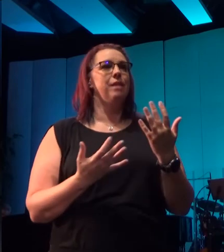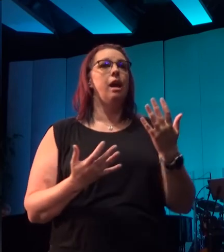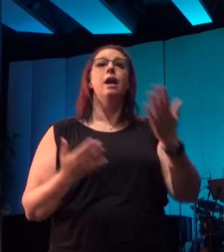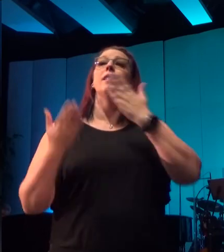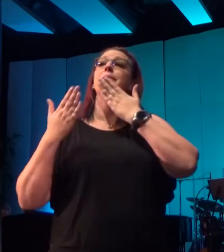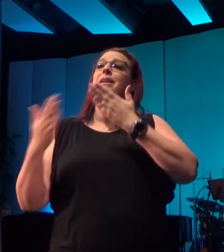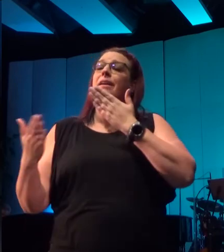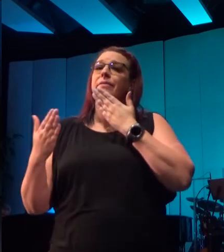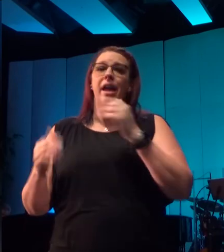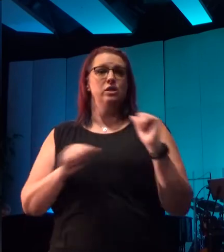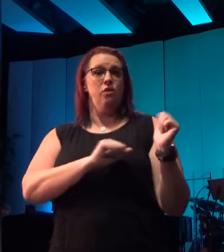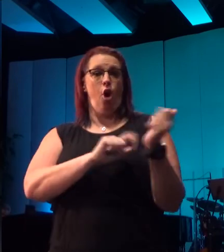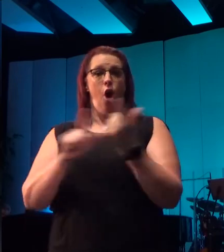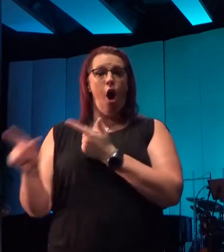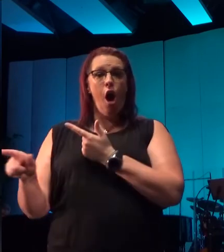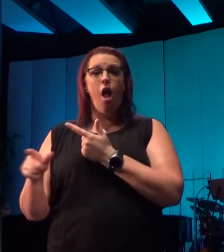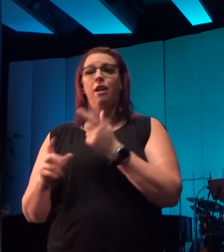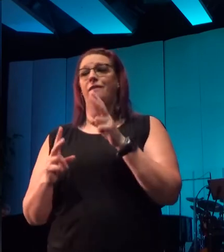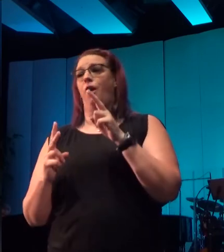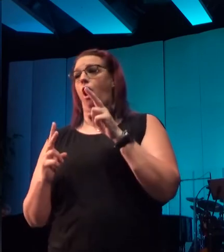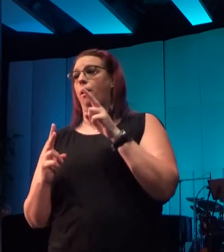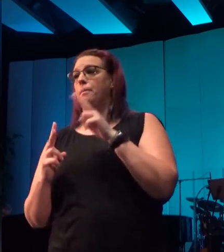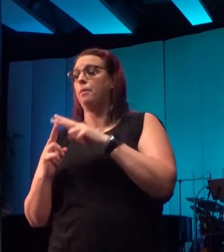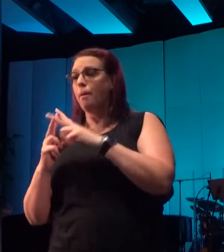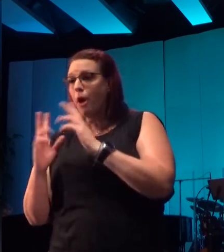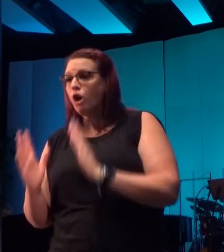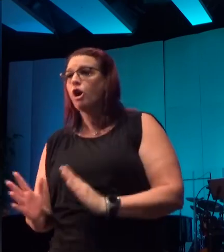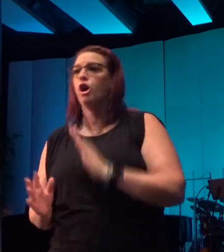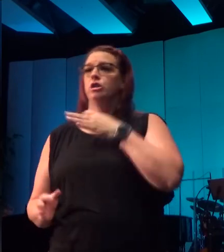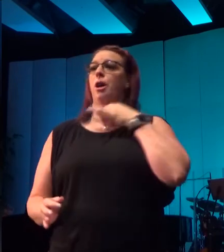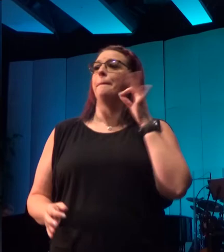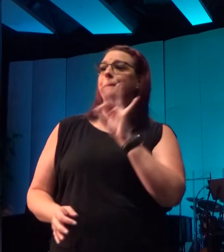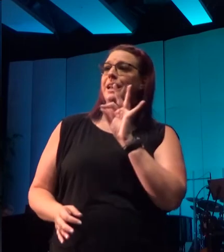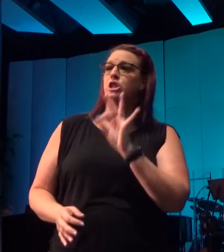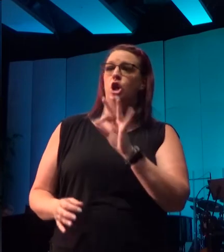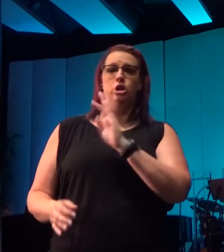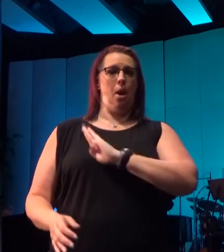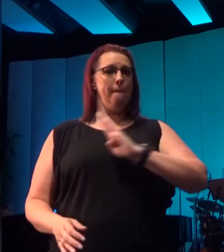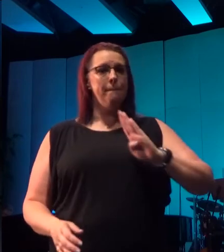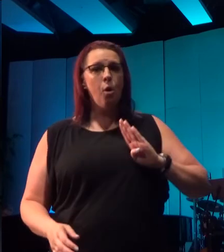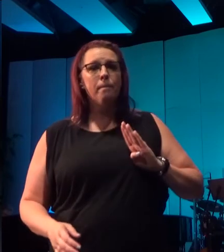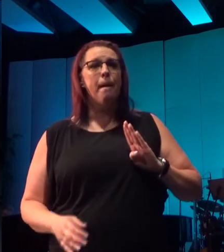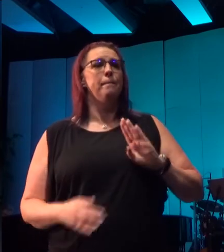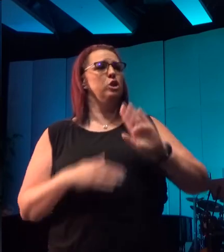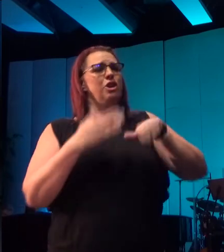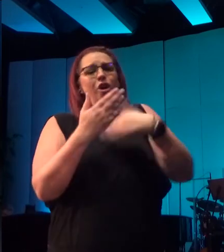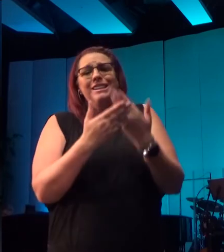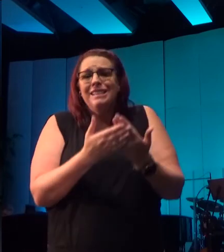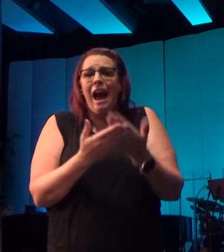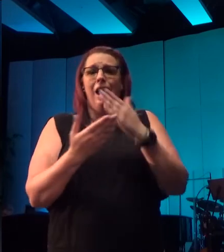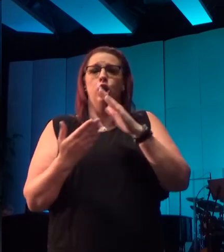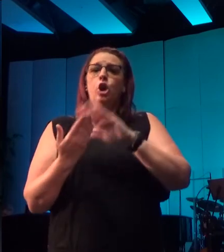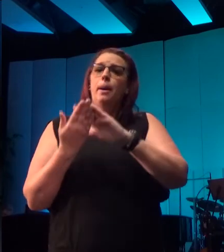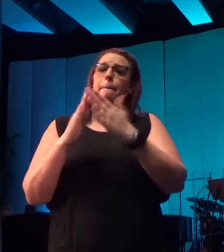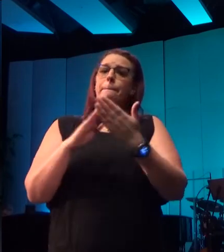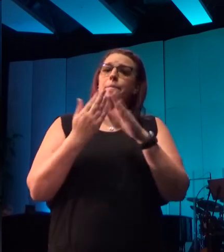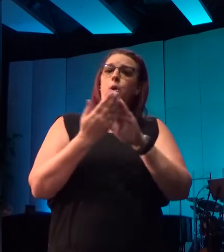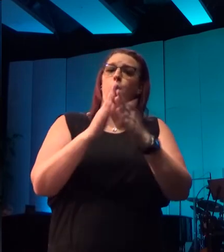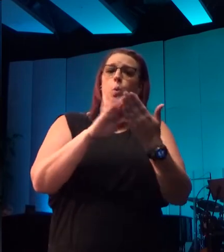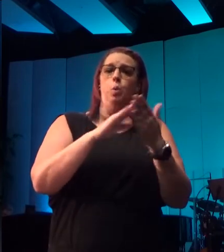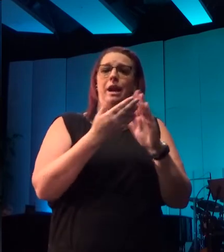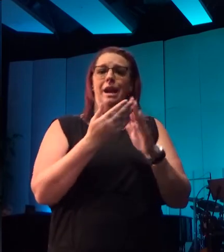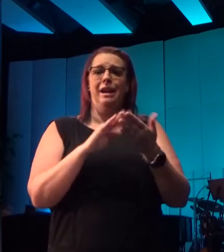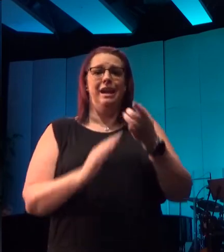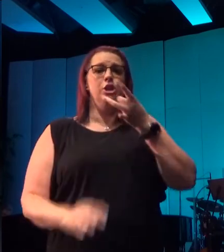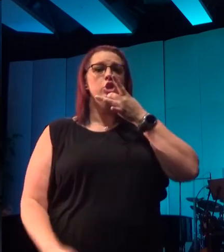ministers, practitioners, board members, volunteers, the entire community that is Mile High Church. Such a spiritual beacon shining the